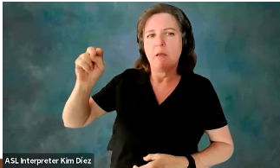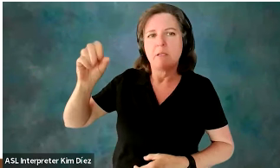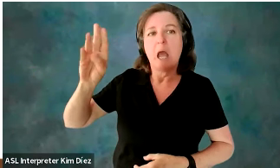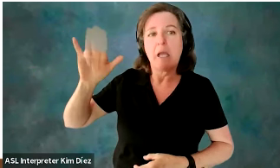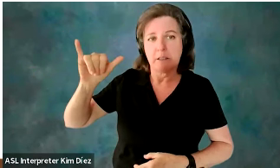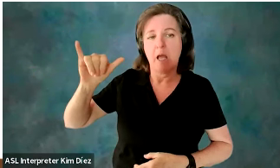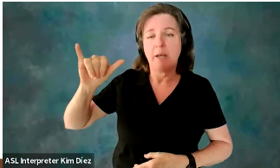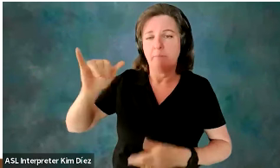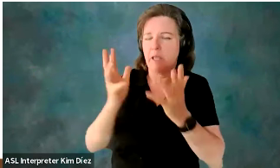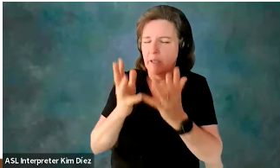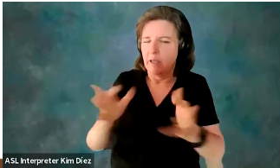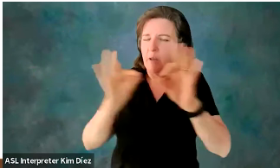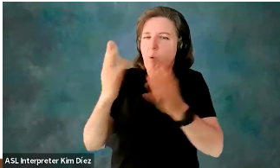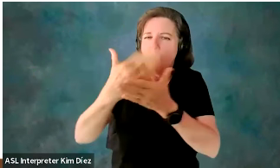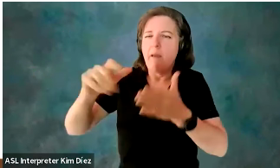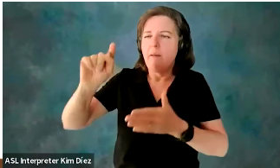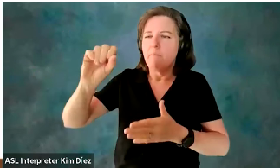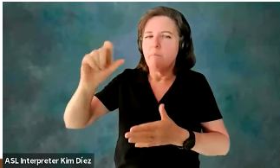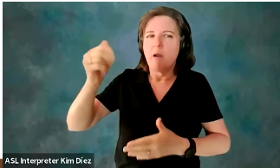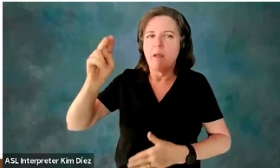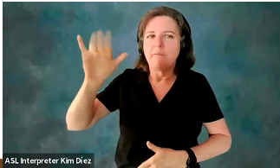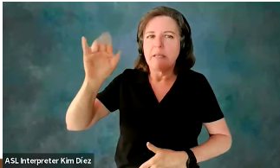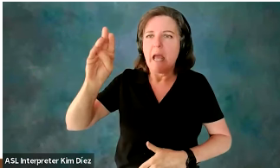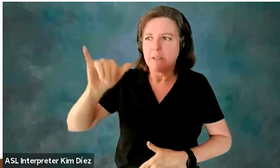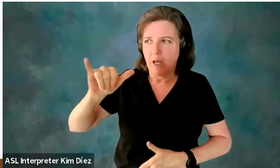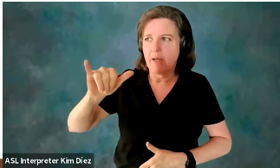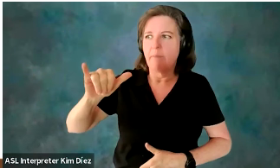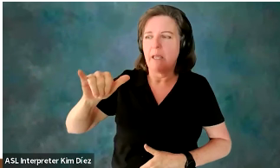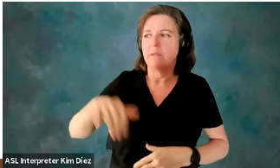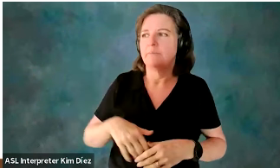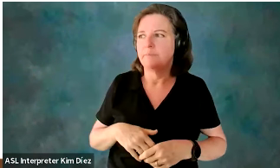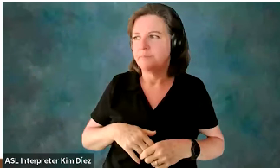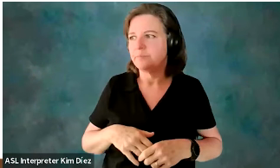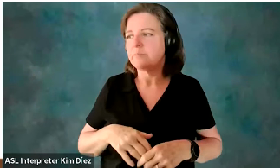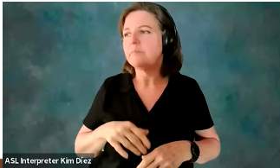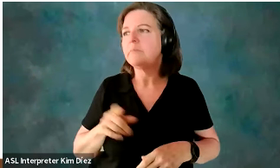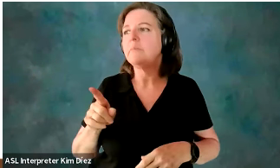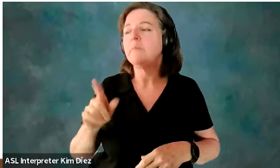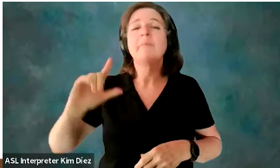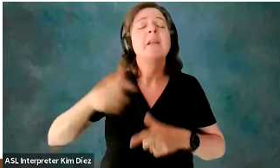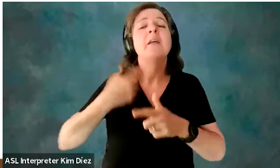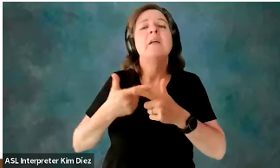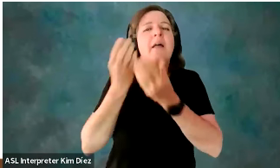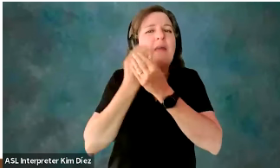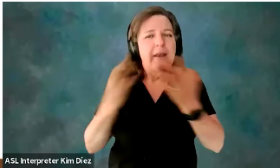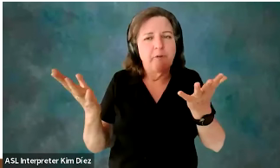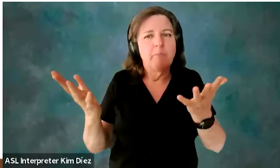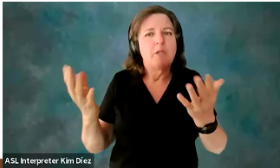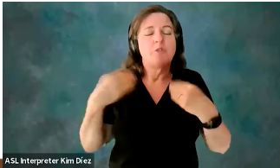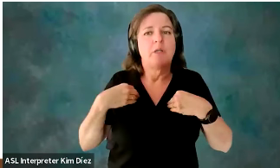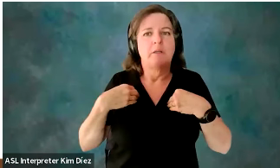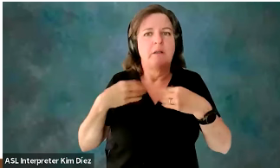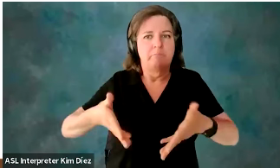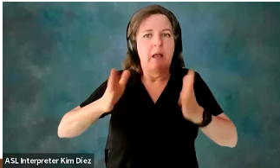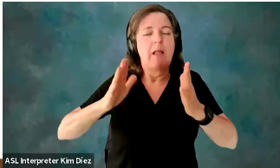keys to soil taxonomy. With this information, we start mapping the